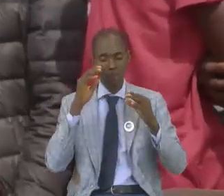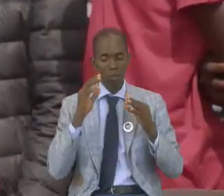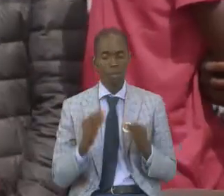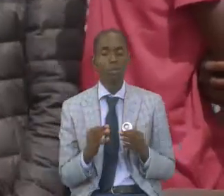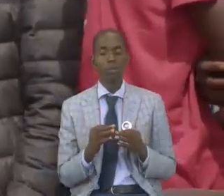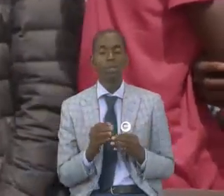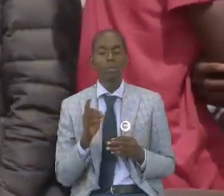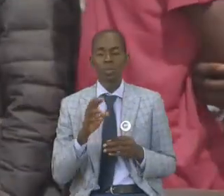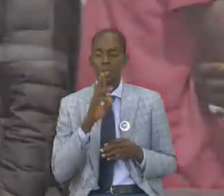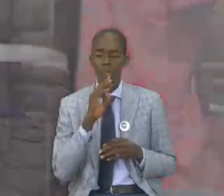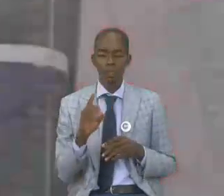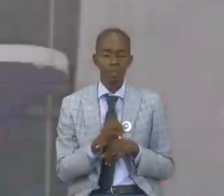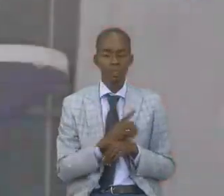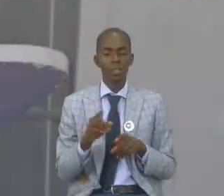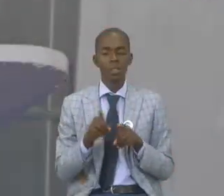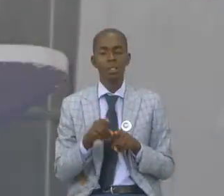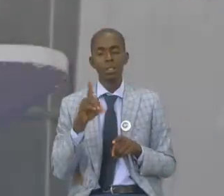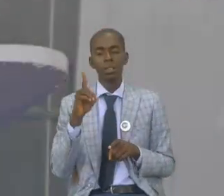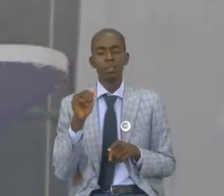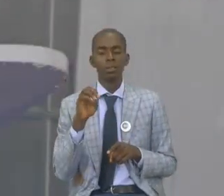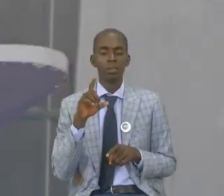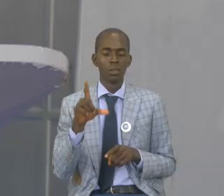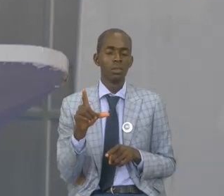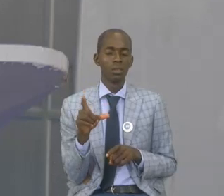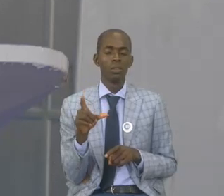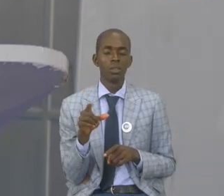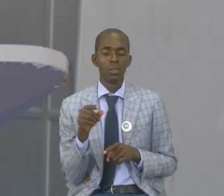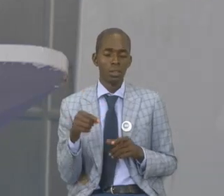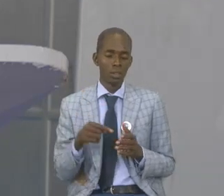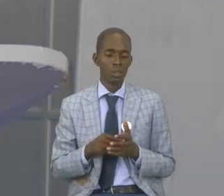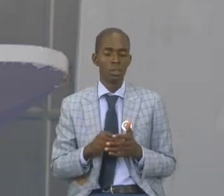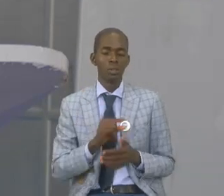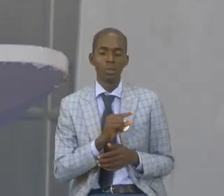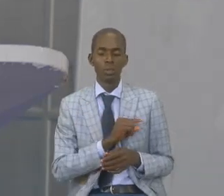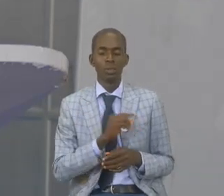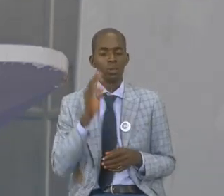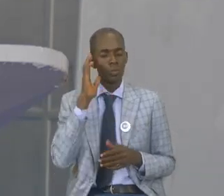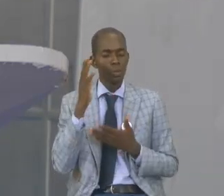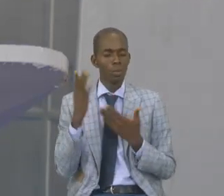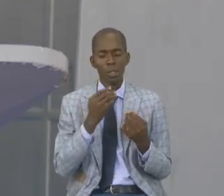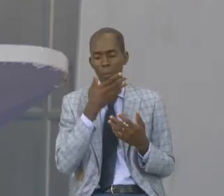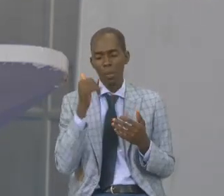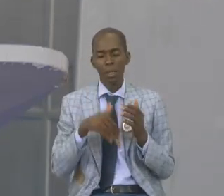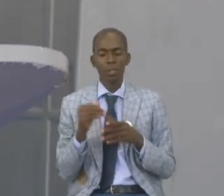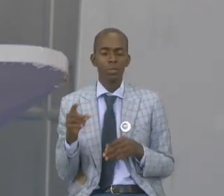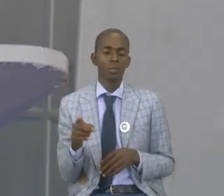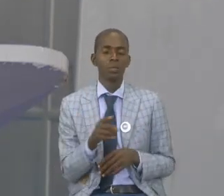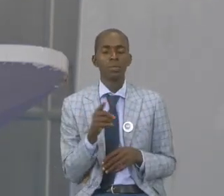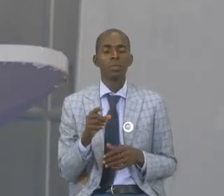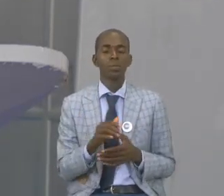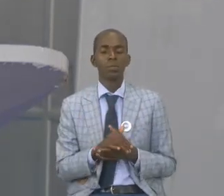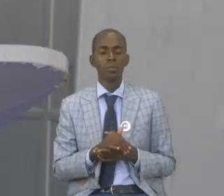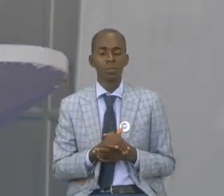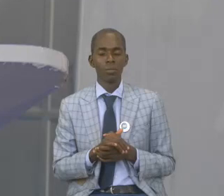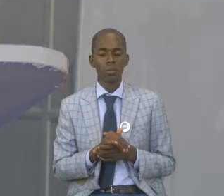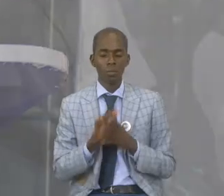are disciplined like Daniel. These qualities will bring the best out of you.